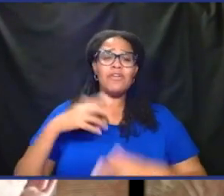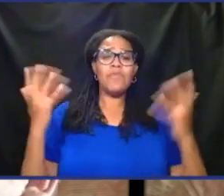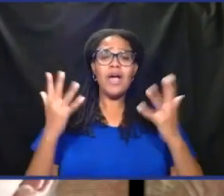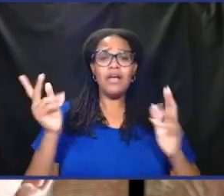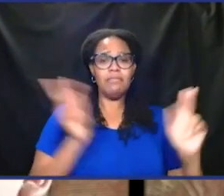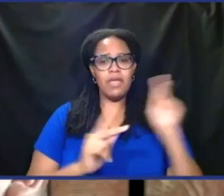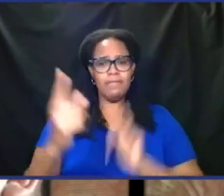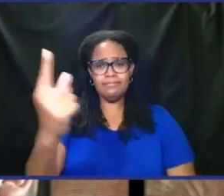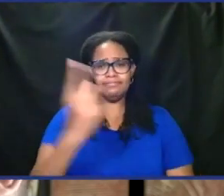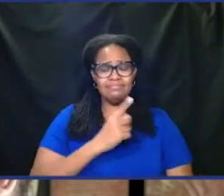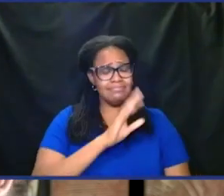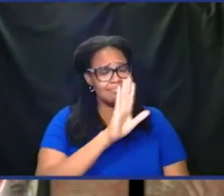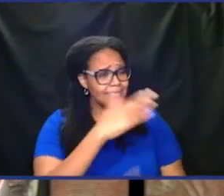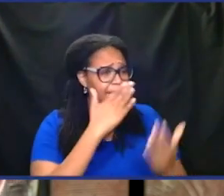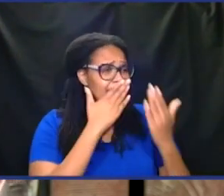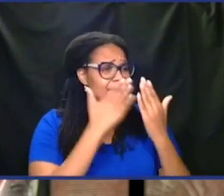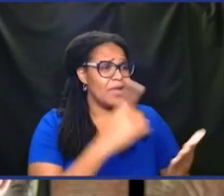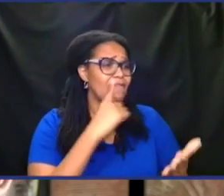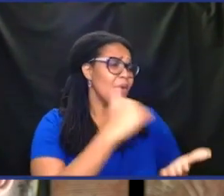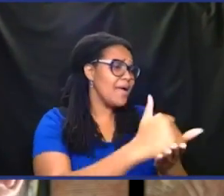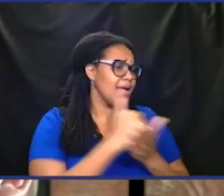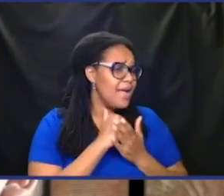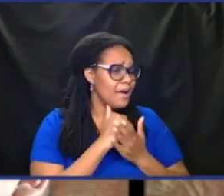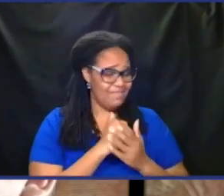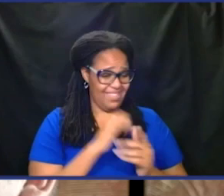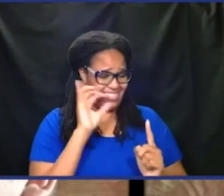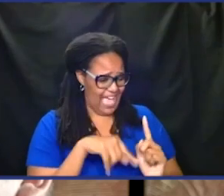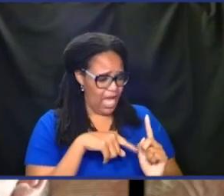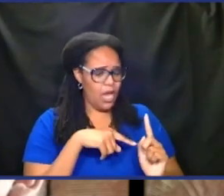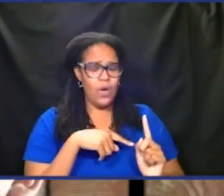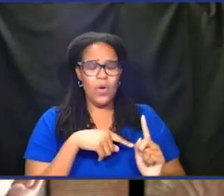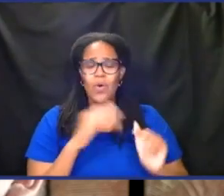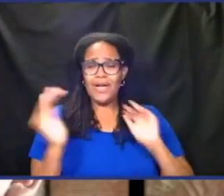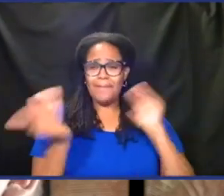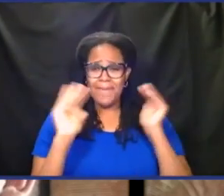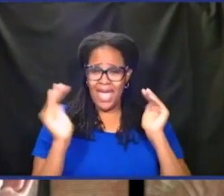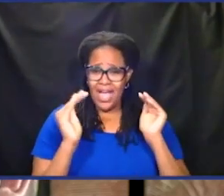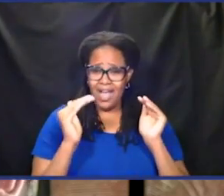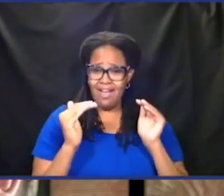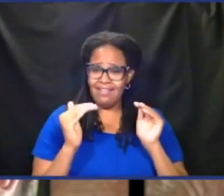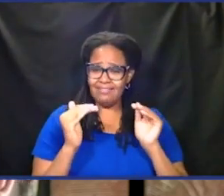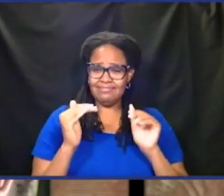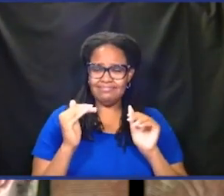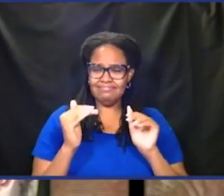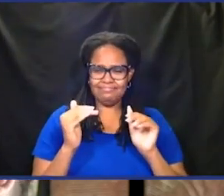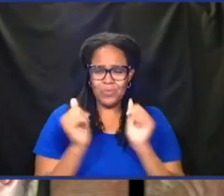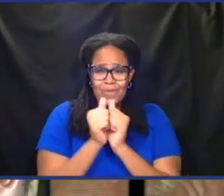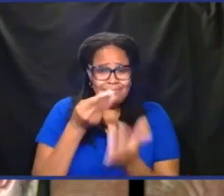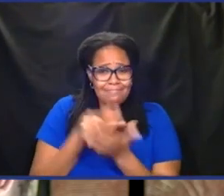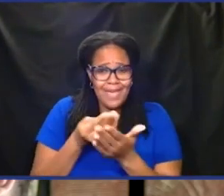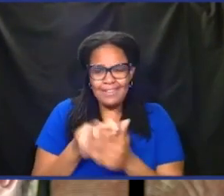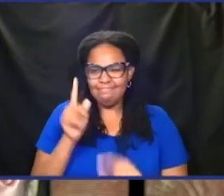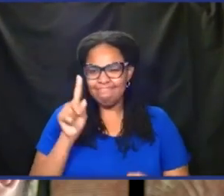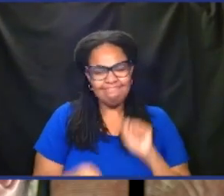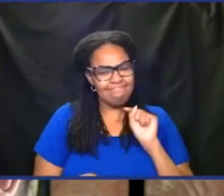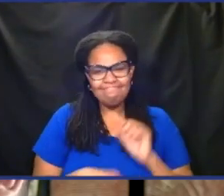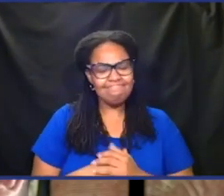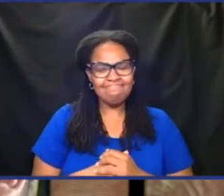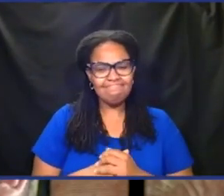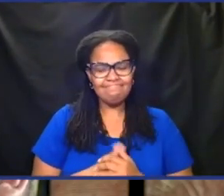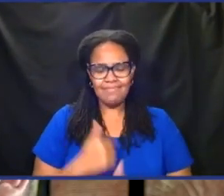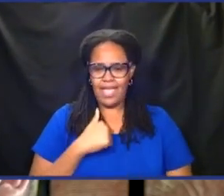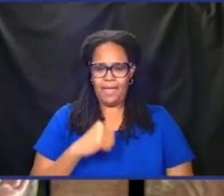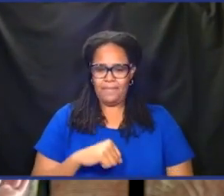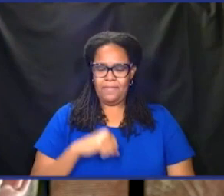mí. Eso no tiene comparación con ningún dinero del mundo. Mi mayor orgullo es decir, puedo ayudar a la gente siendo